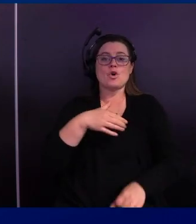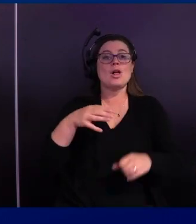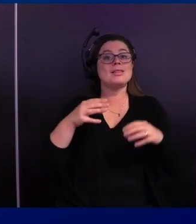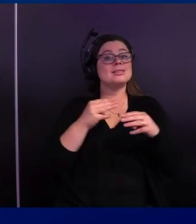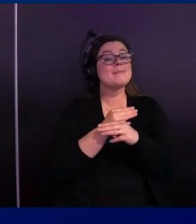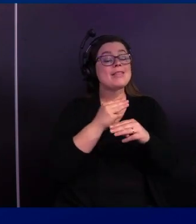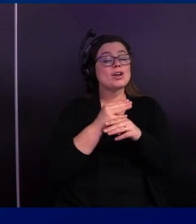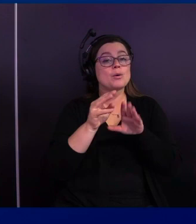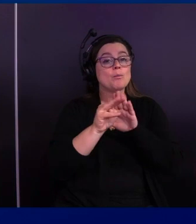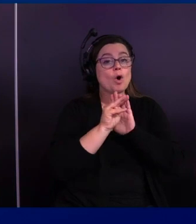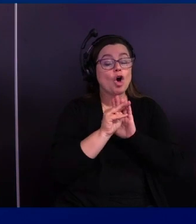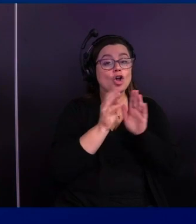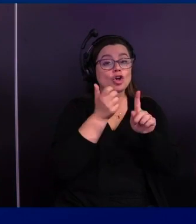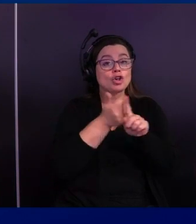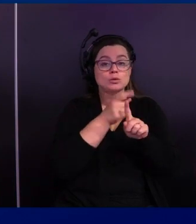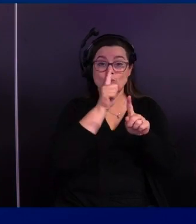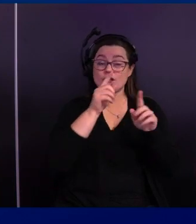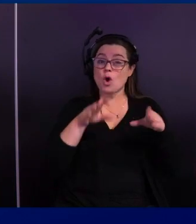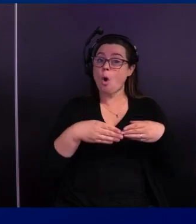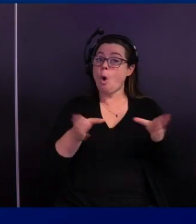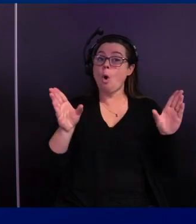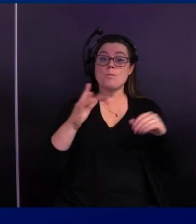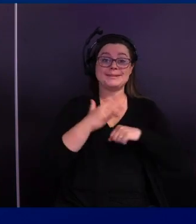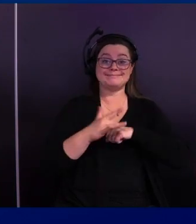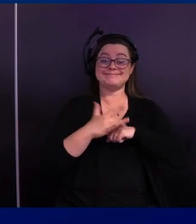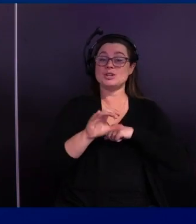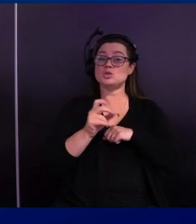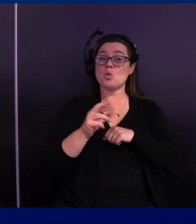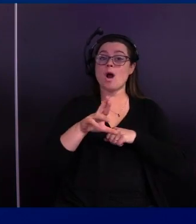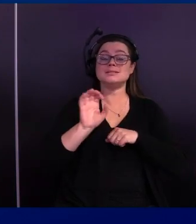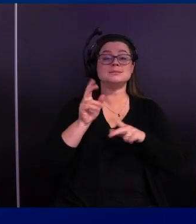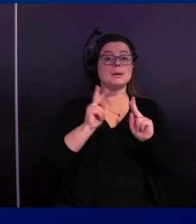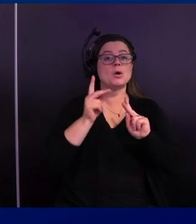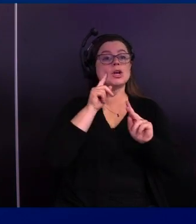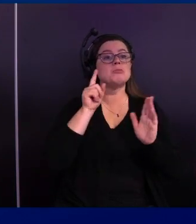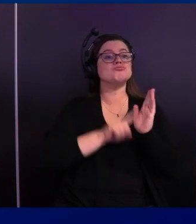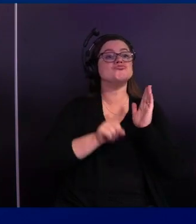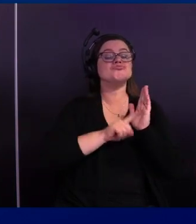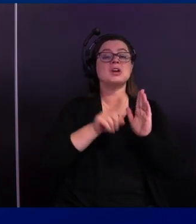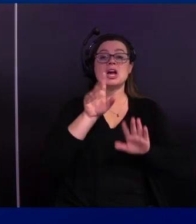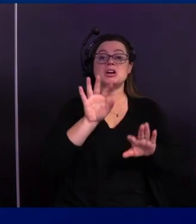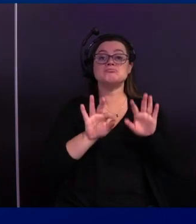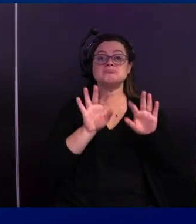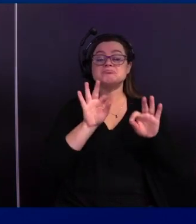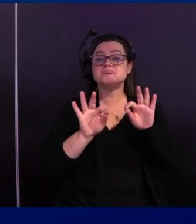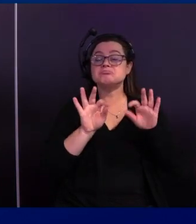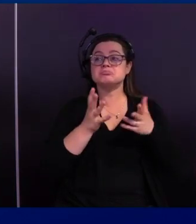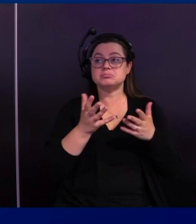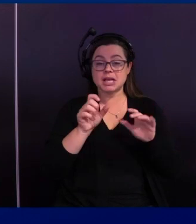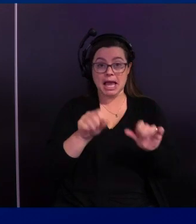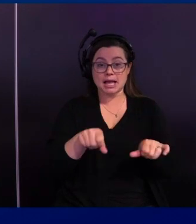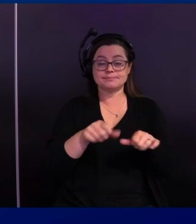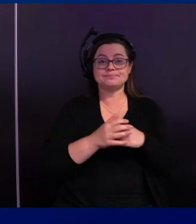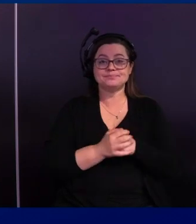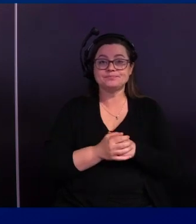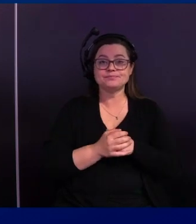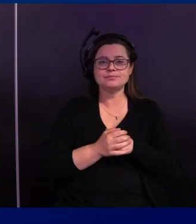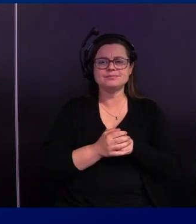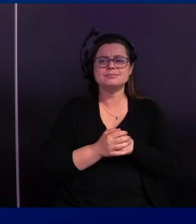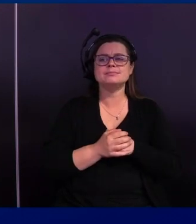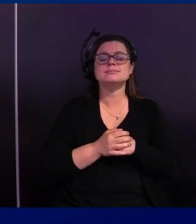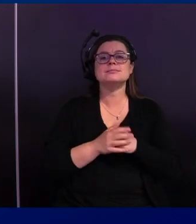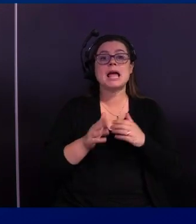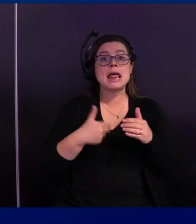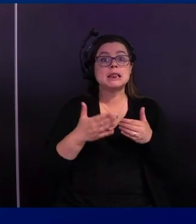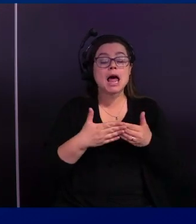model is actually open source. People can go look it out, check it out. And then to say, how does the model and